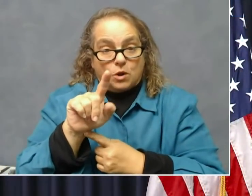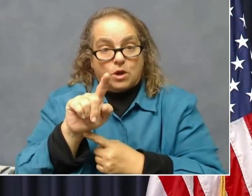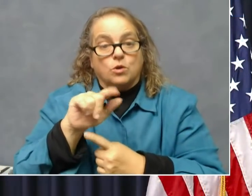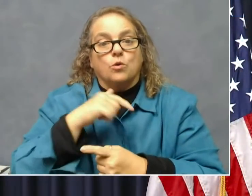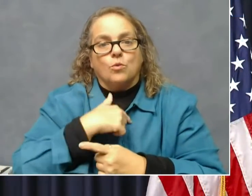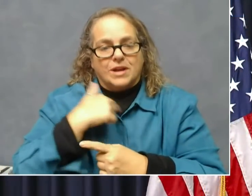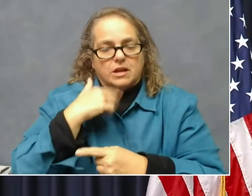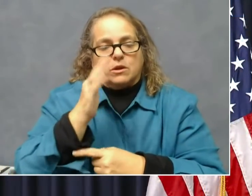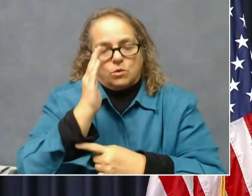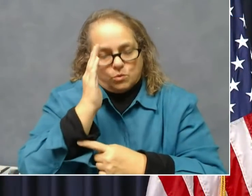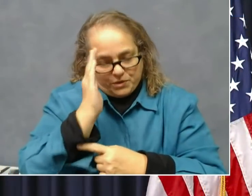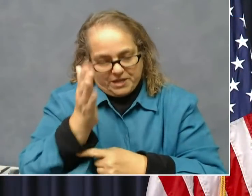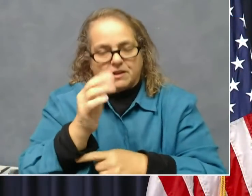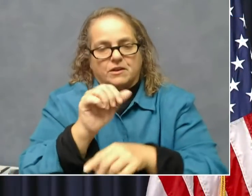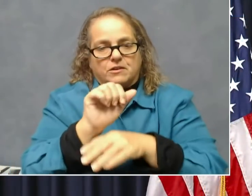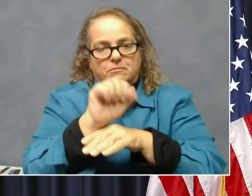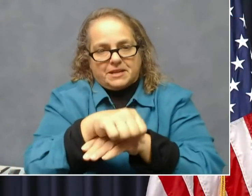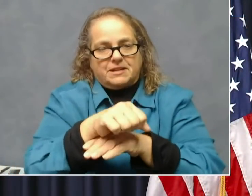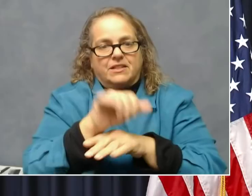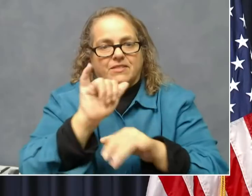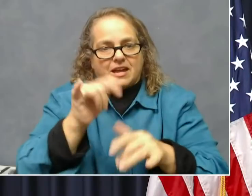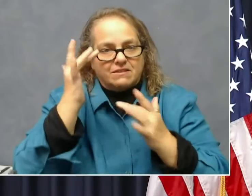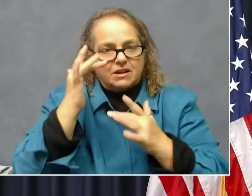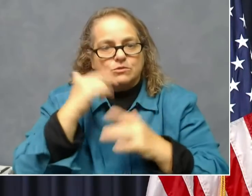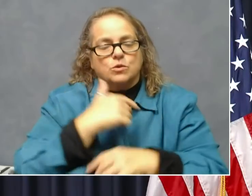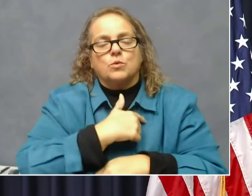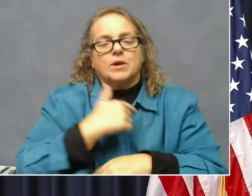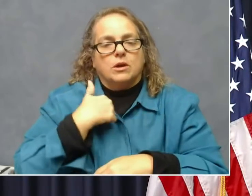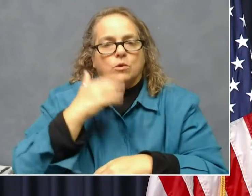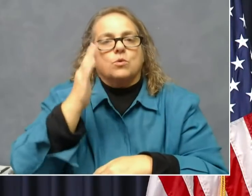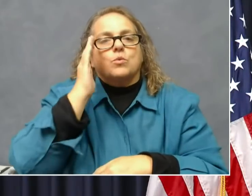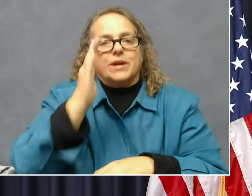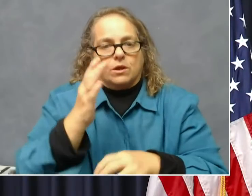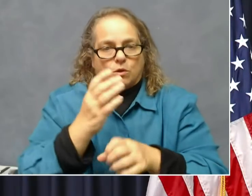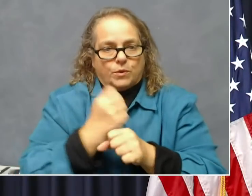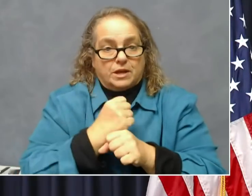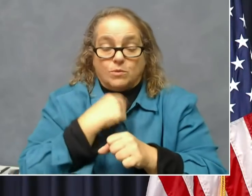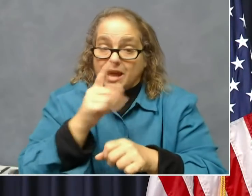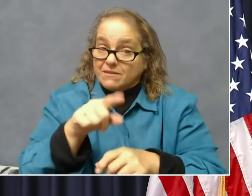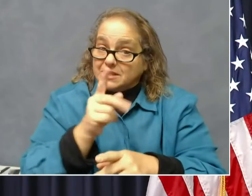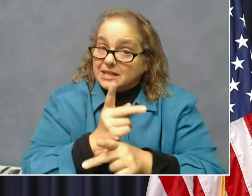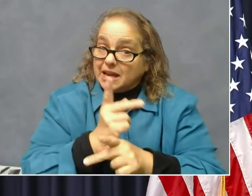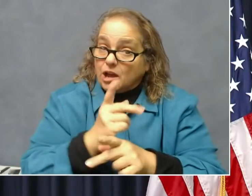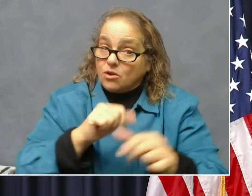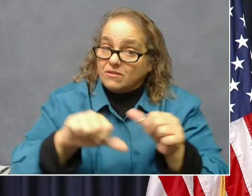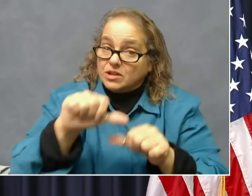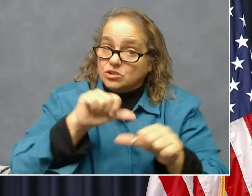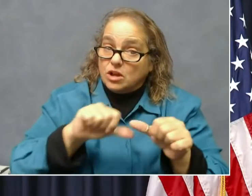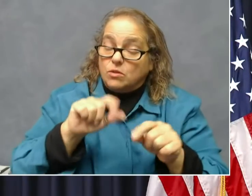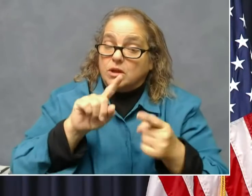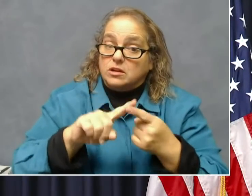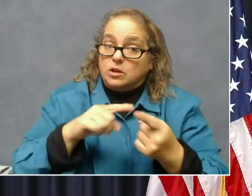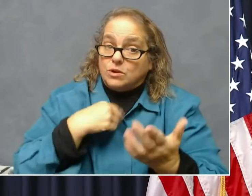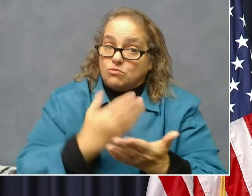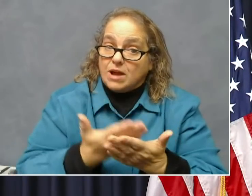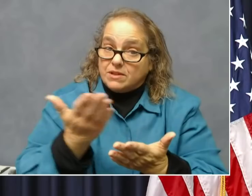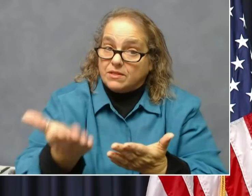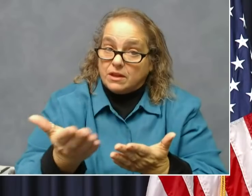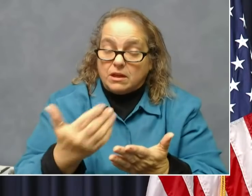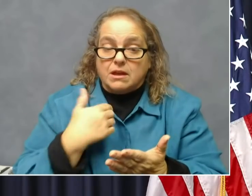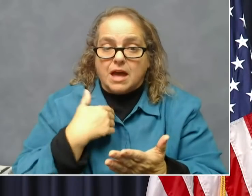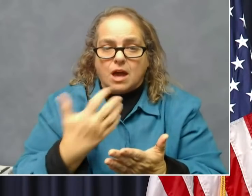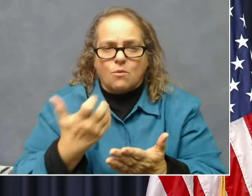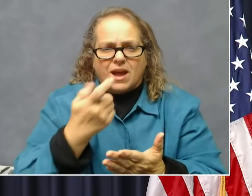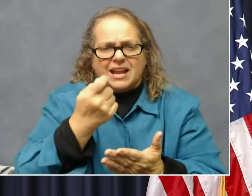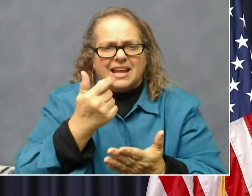defeat this virus. We are going to win. We have to take care of each other until we get there. I want to go just a little out of order, Jim,